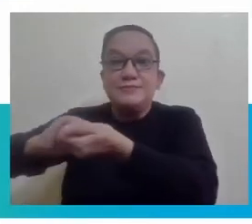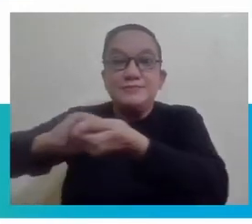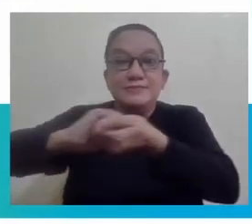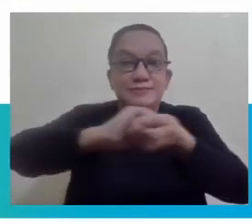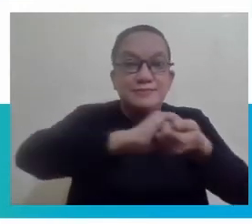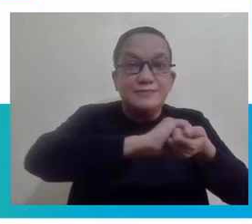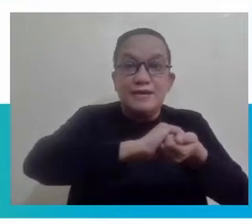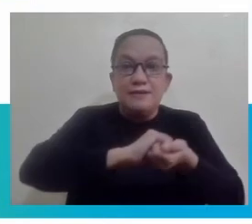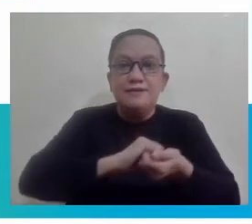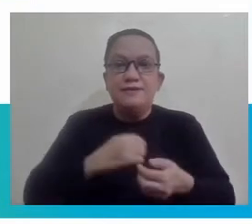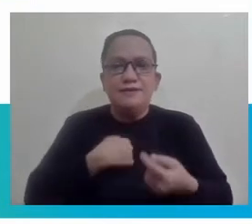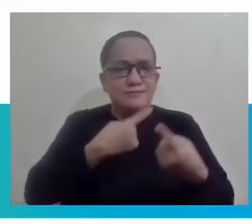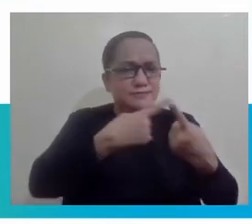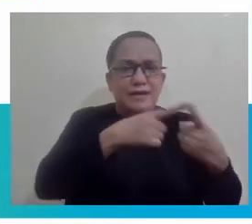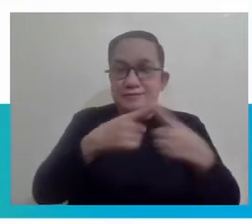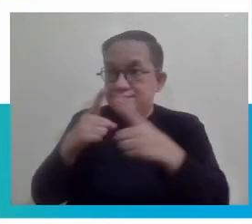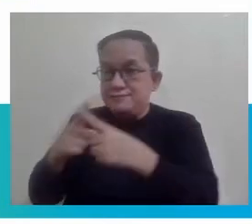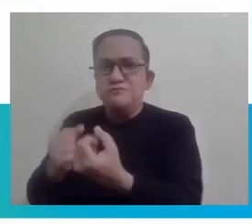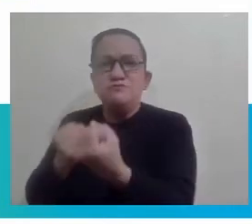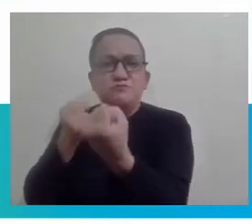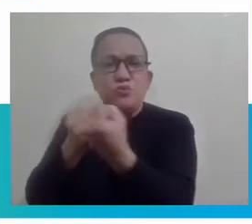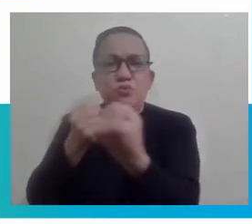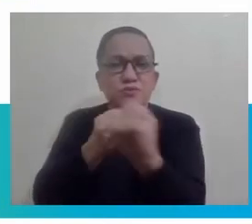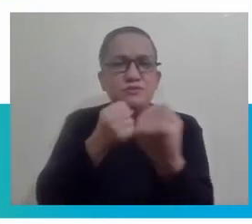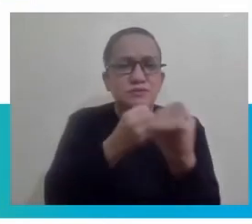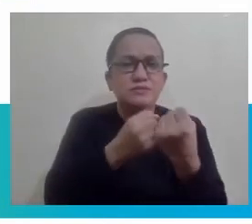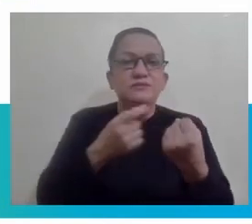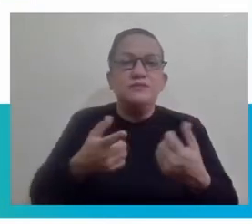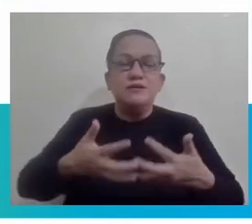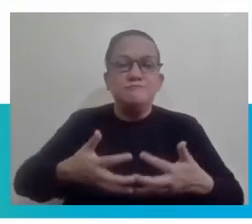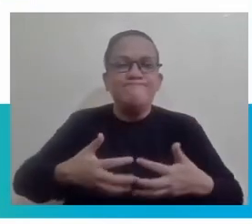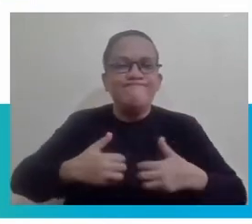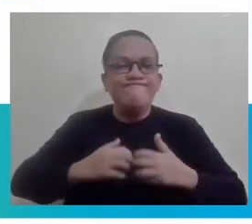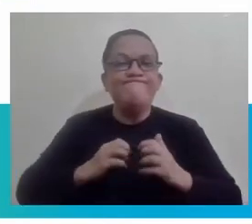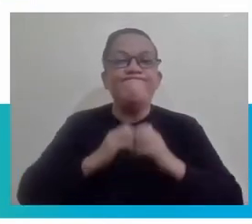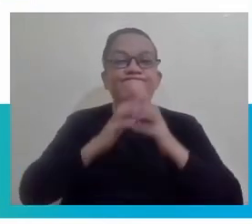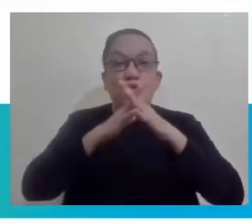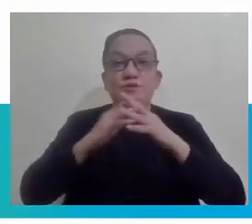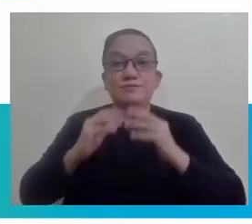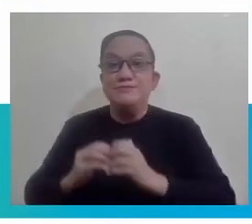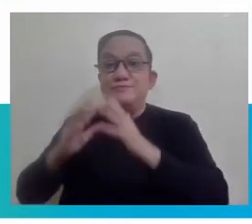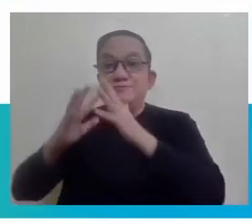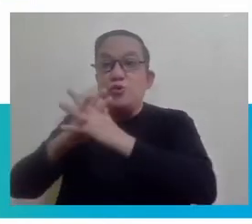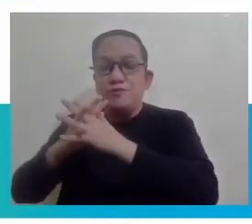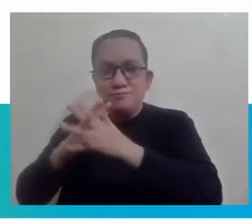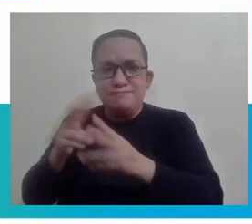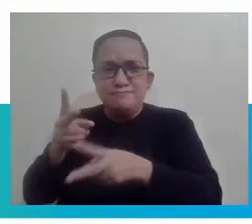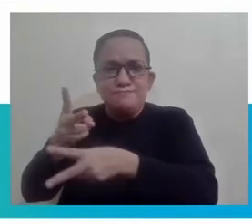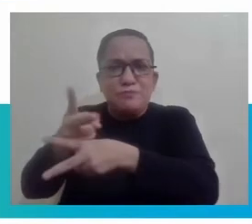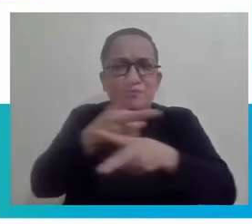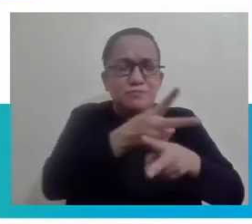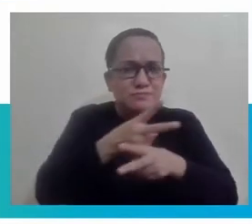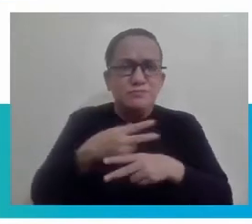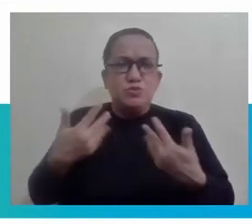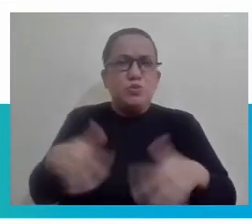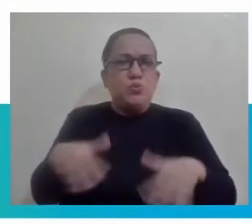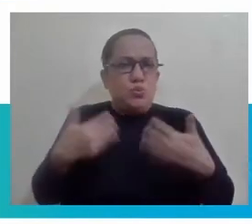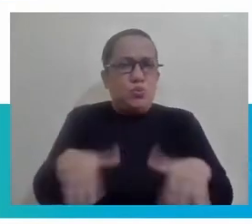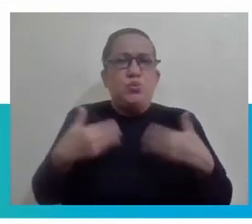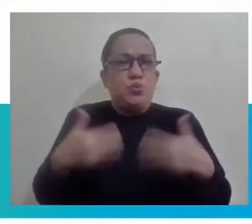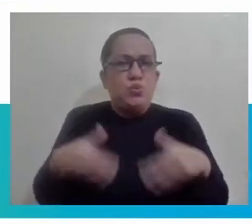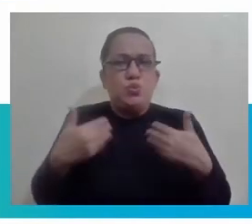challenge to restore and preserve our natural capital and the invaluable services it provides for